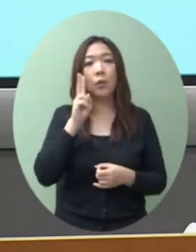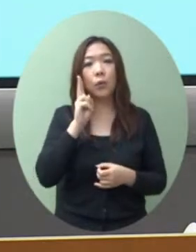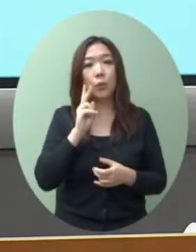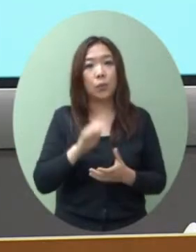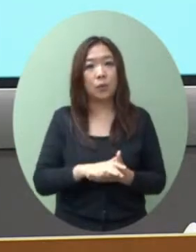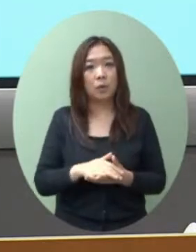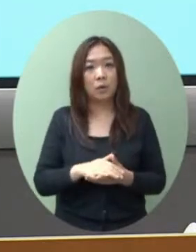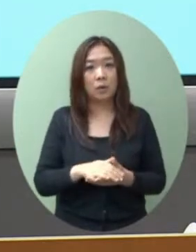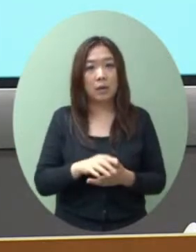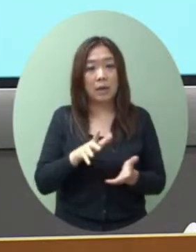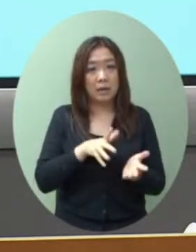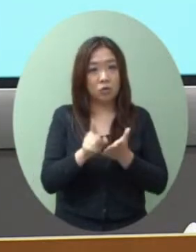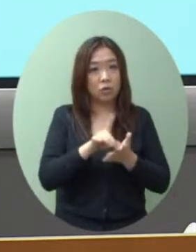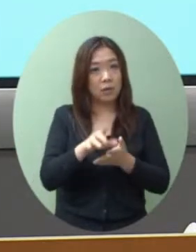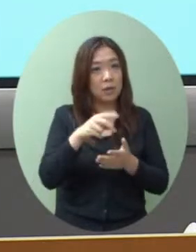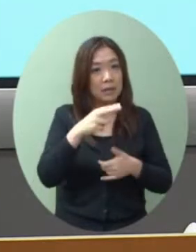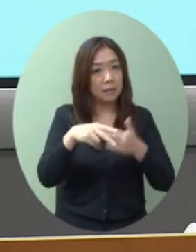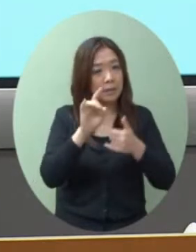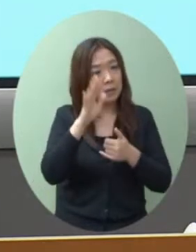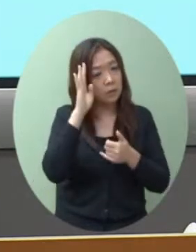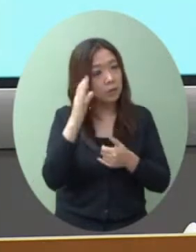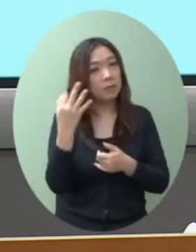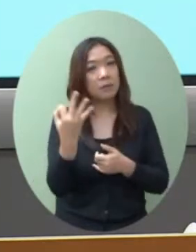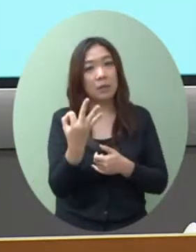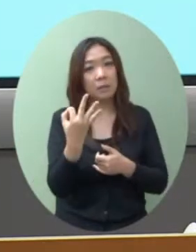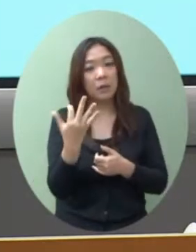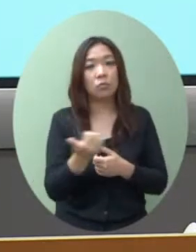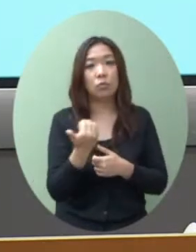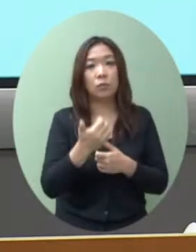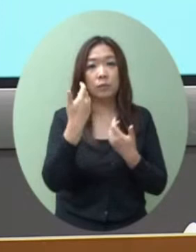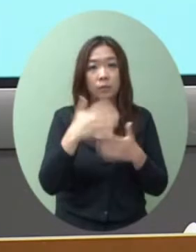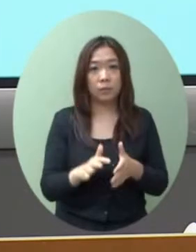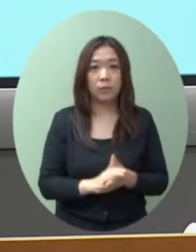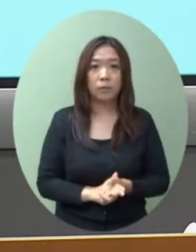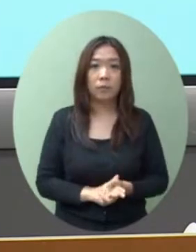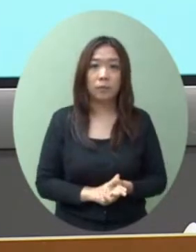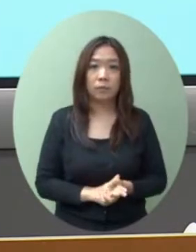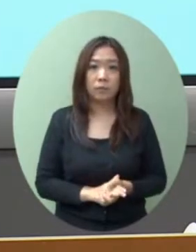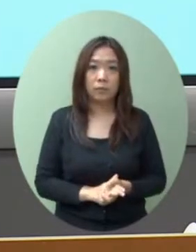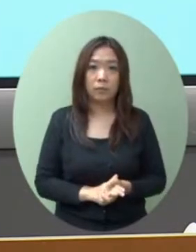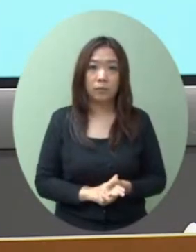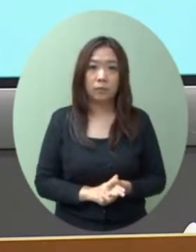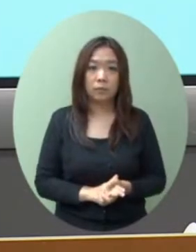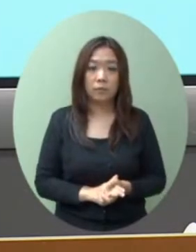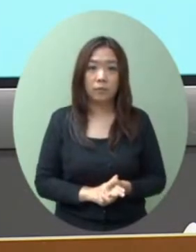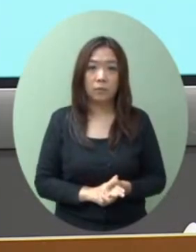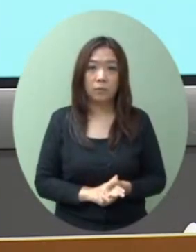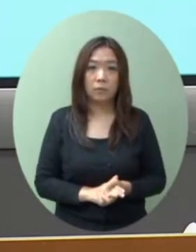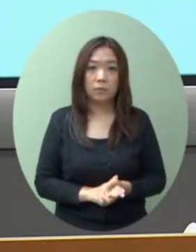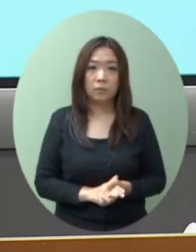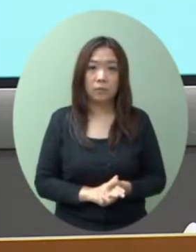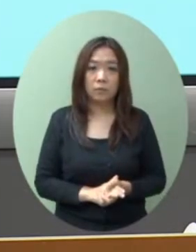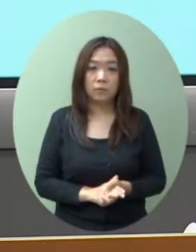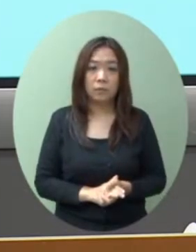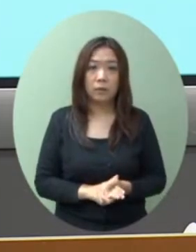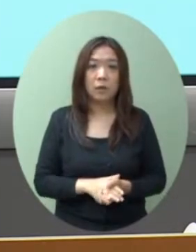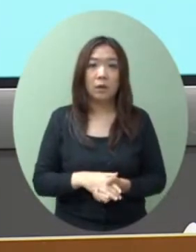designated hotel, the risk level is actually no more than the risk level